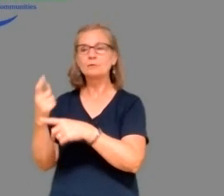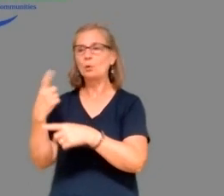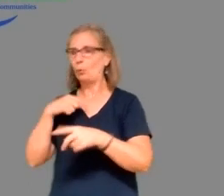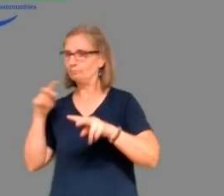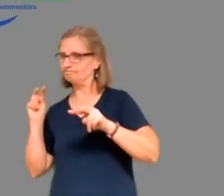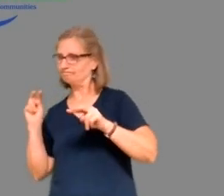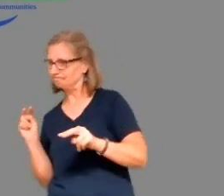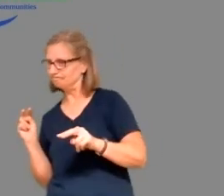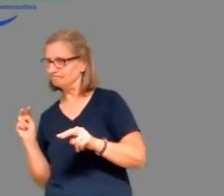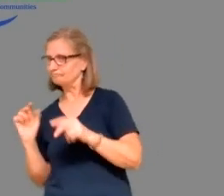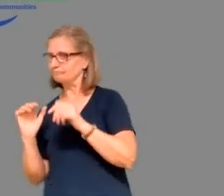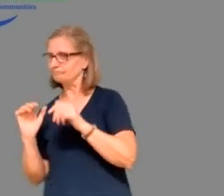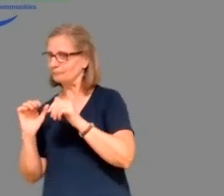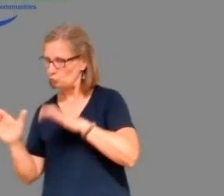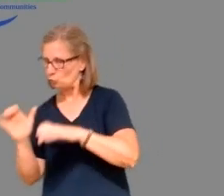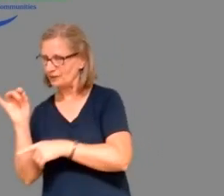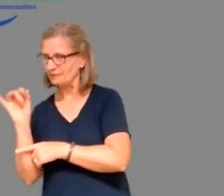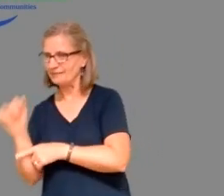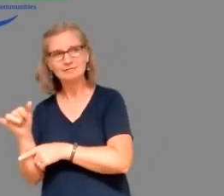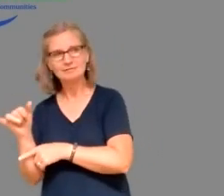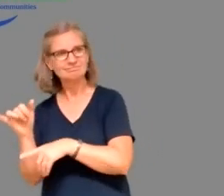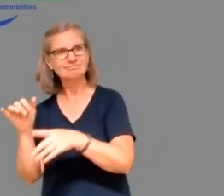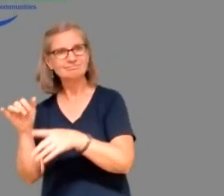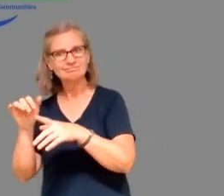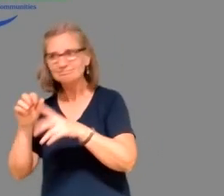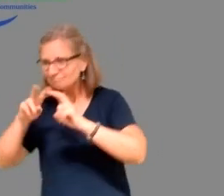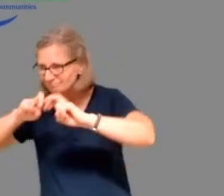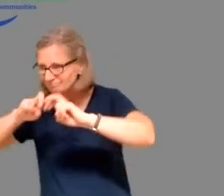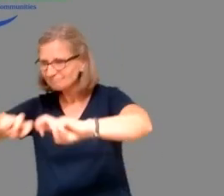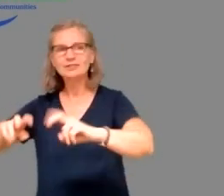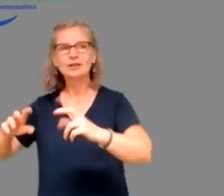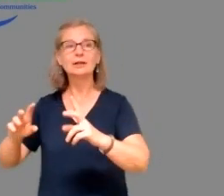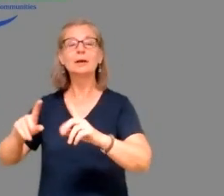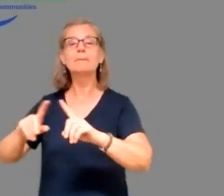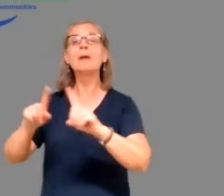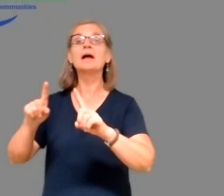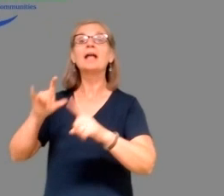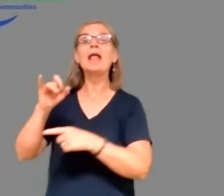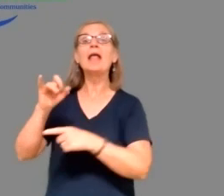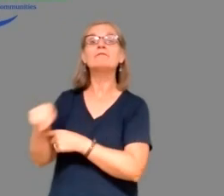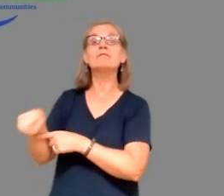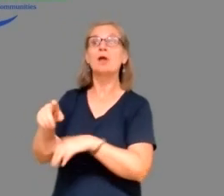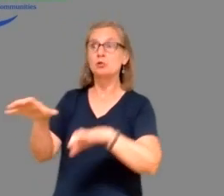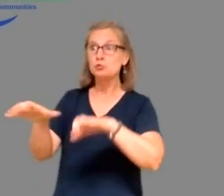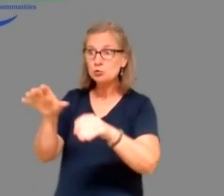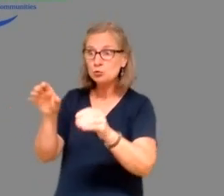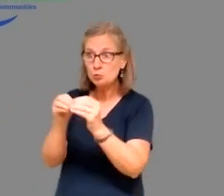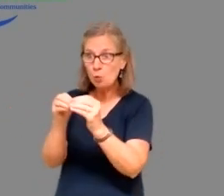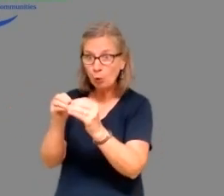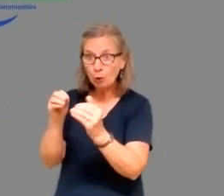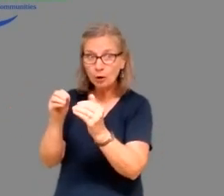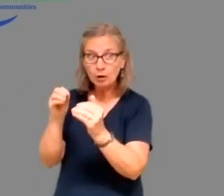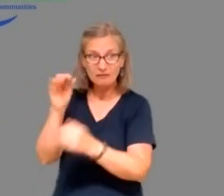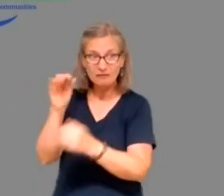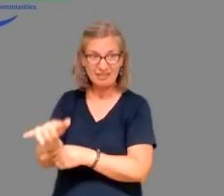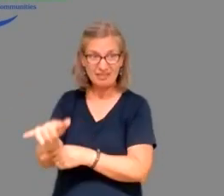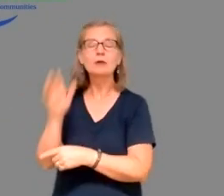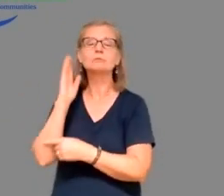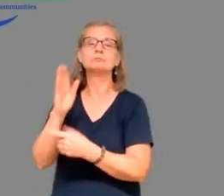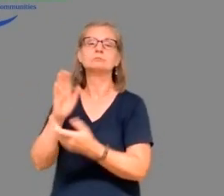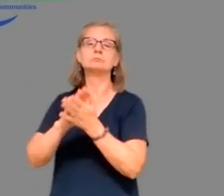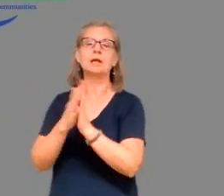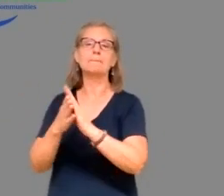doing some, but you know, that it's just one of those things that the more you do it, the better you get at it. As far as, you